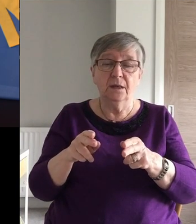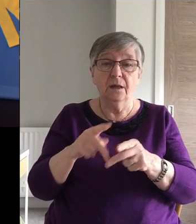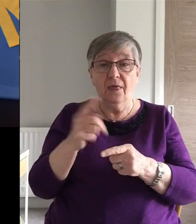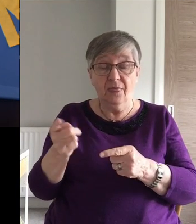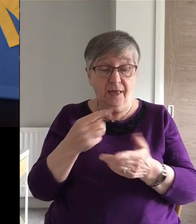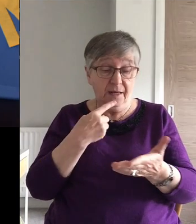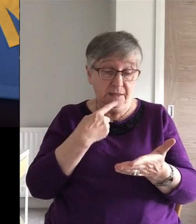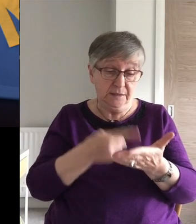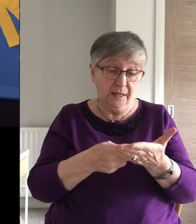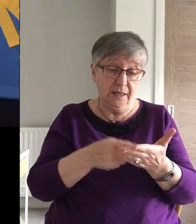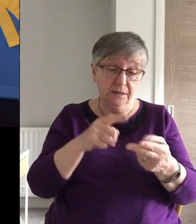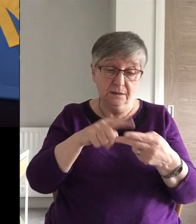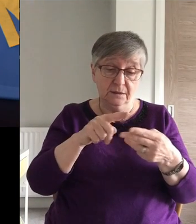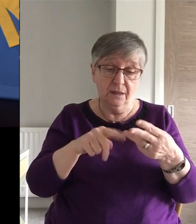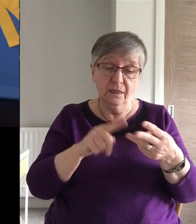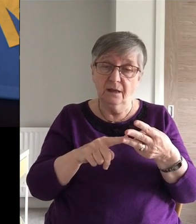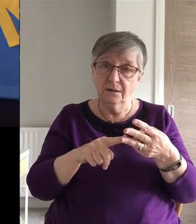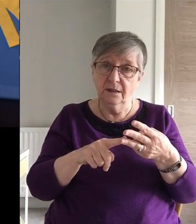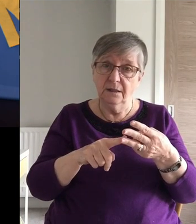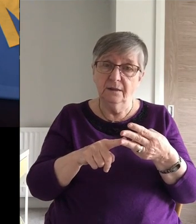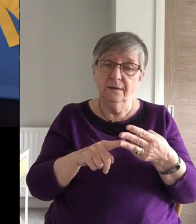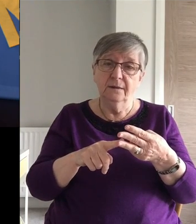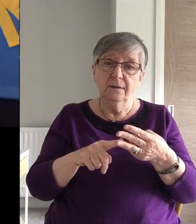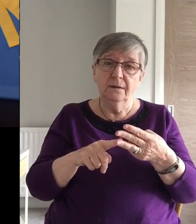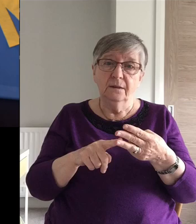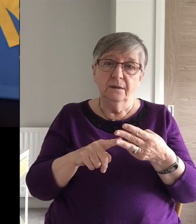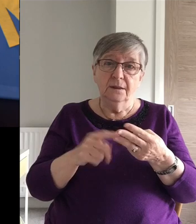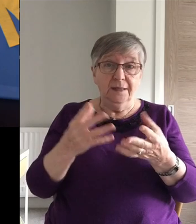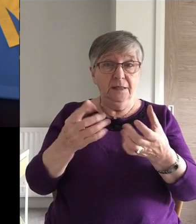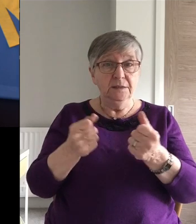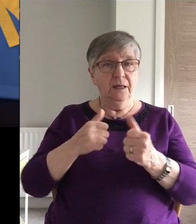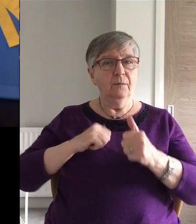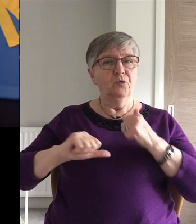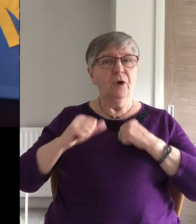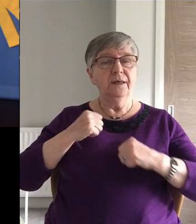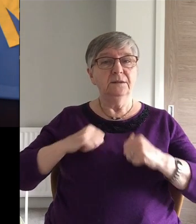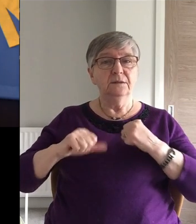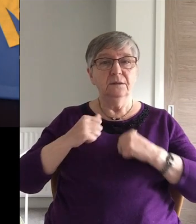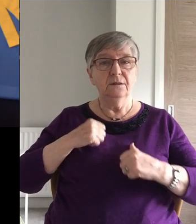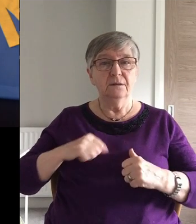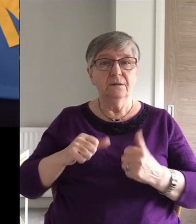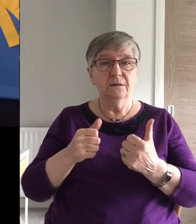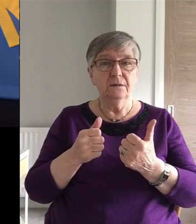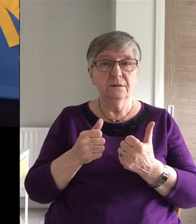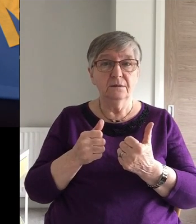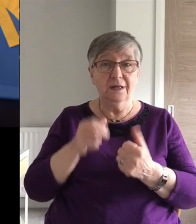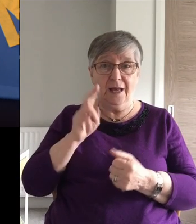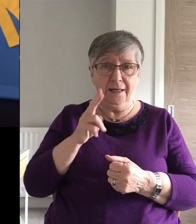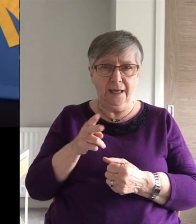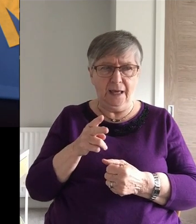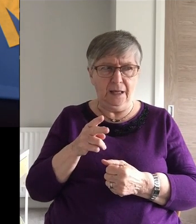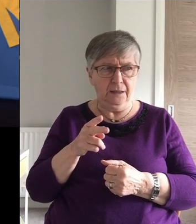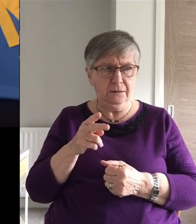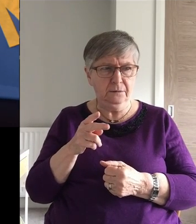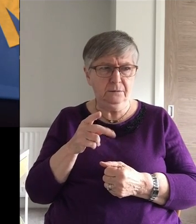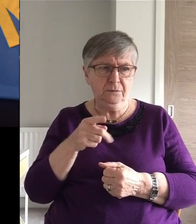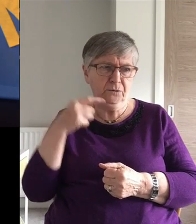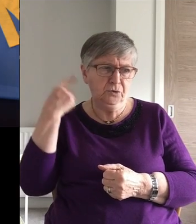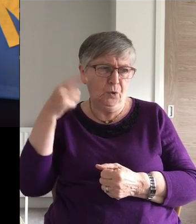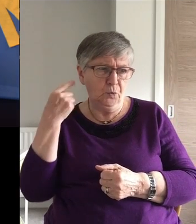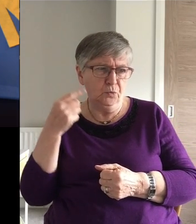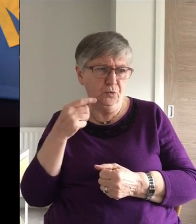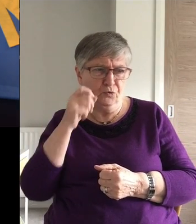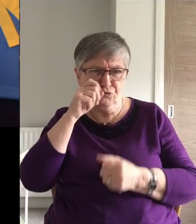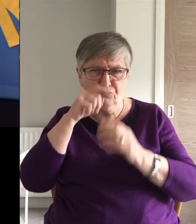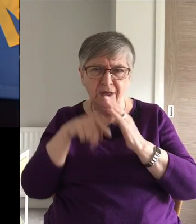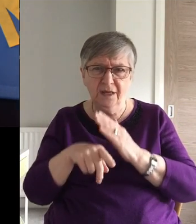And then he says, thirdly, verses 9 to 11, take pride. And again, that sounds strange. I mean, it